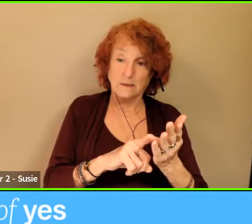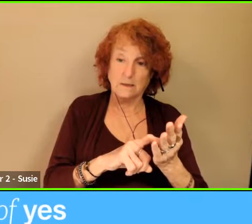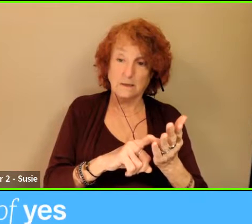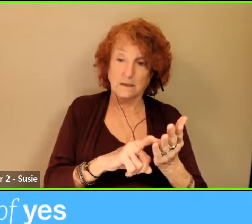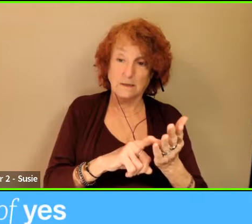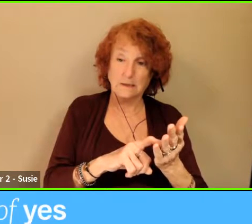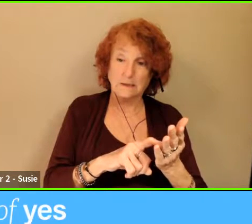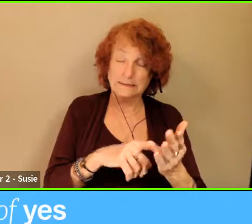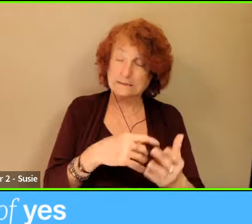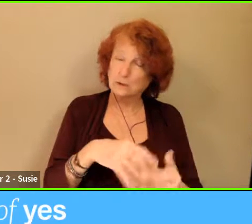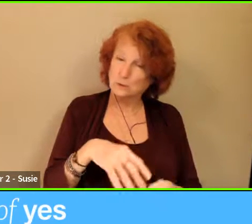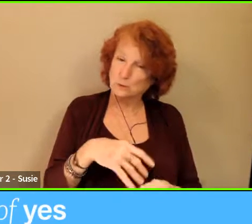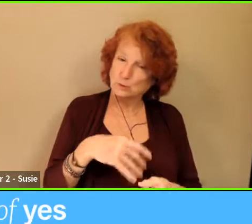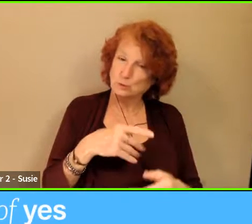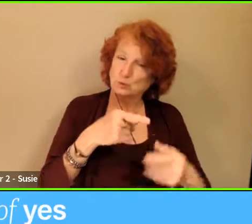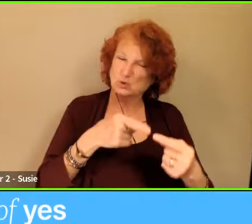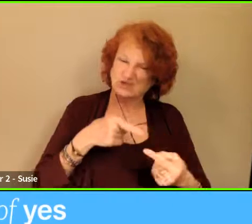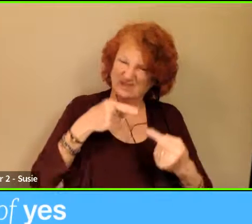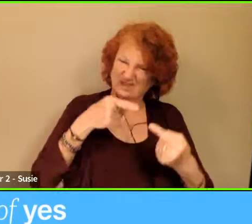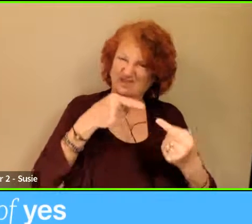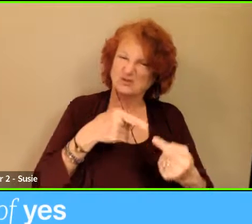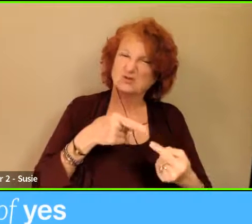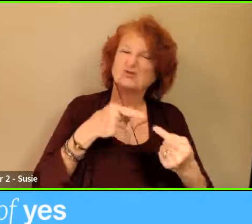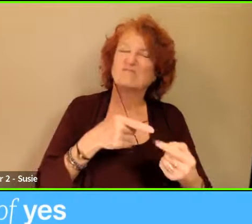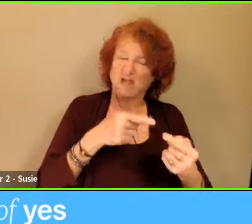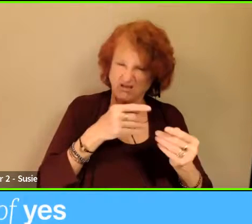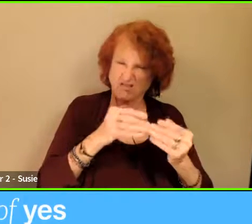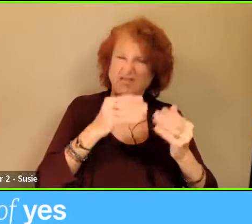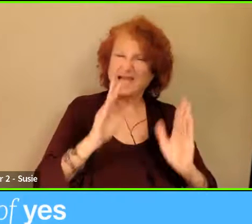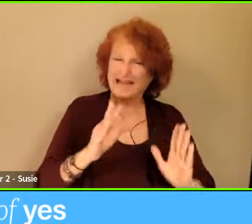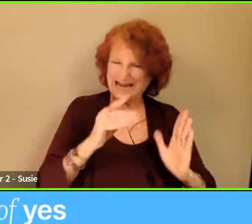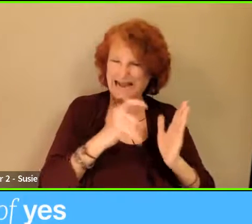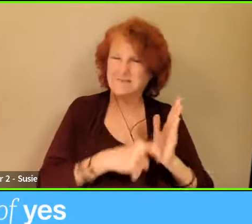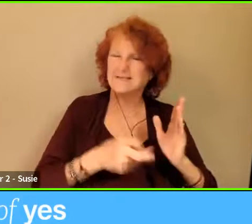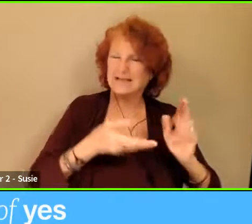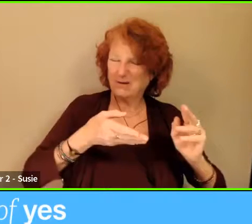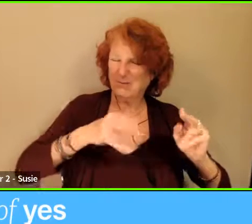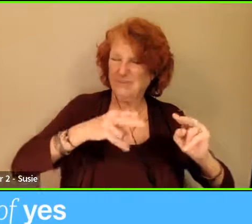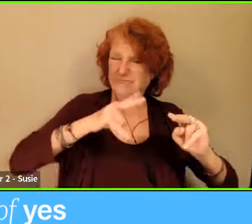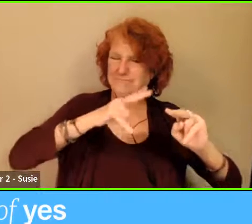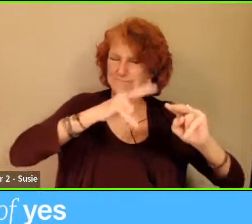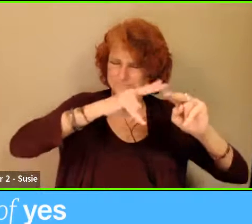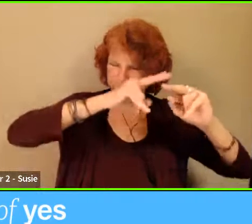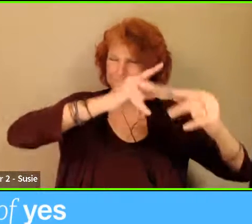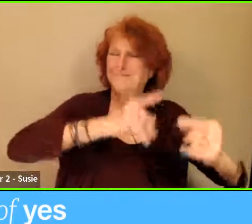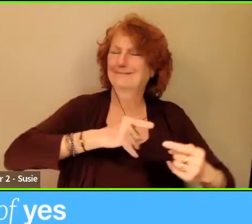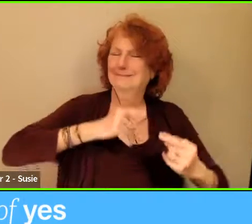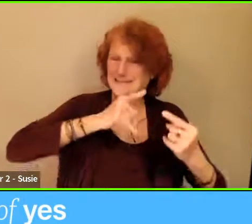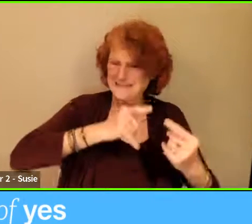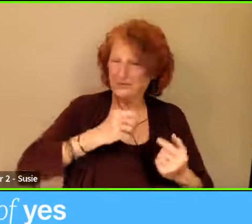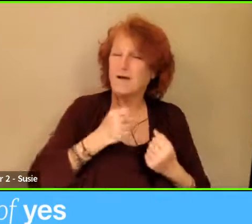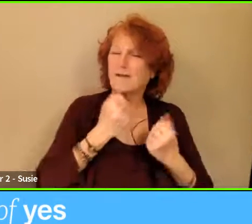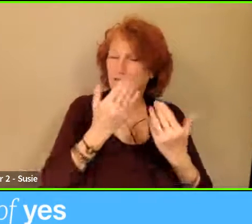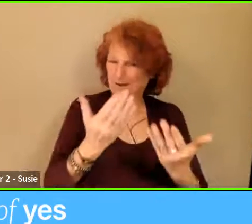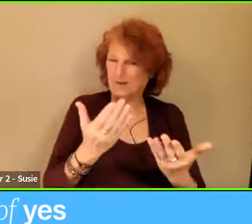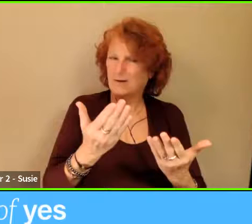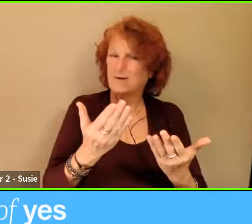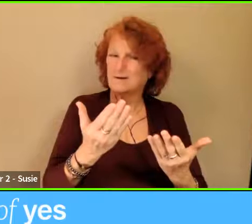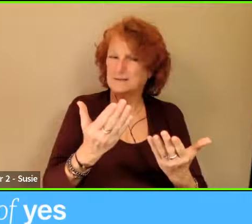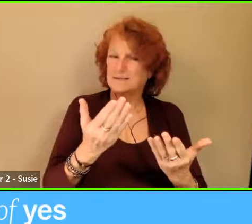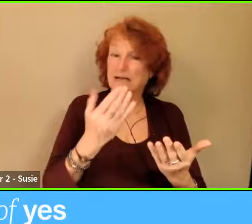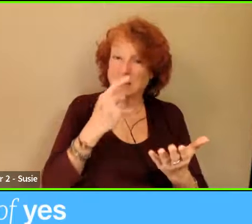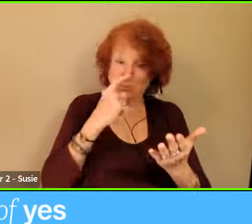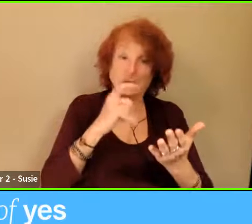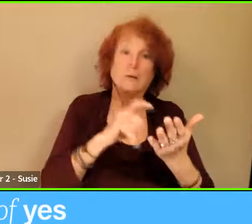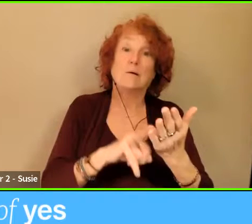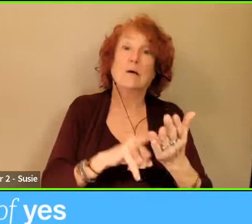the hardships that rising housing costs present in New York City. We recognize the need